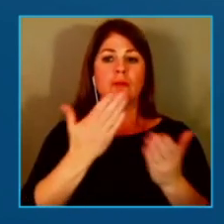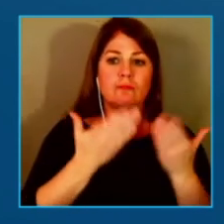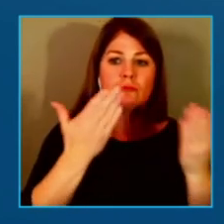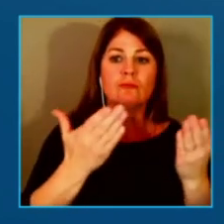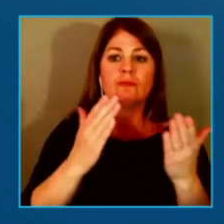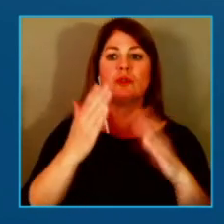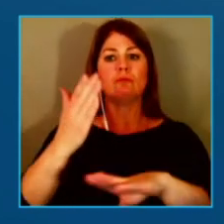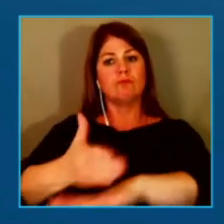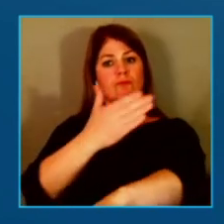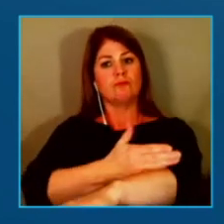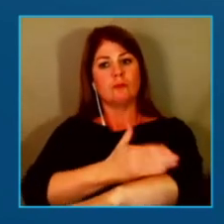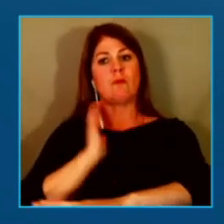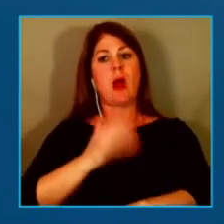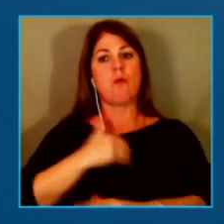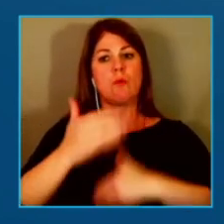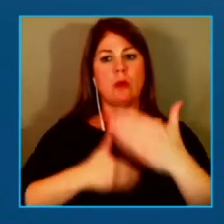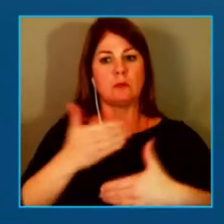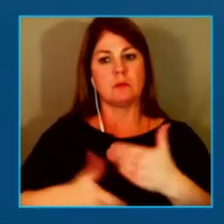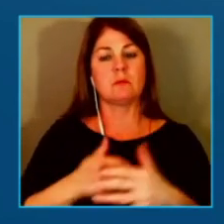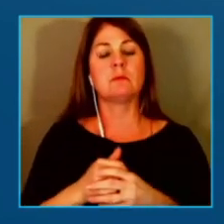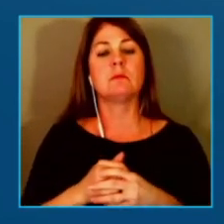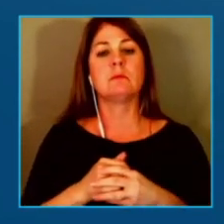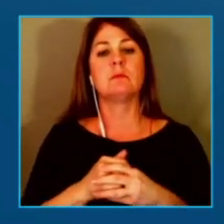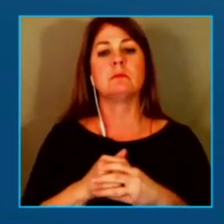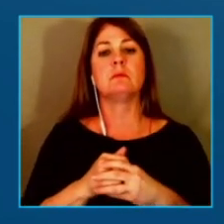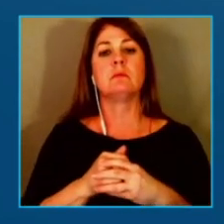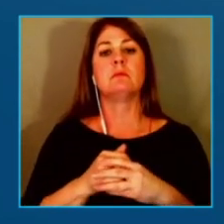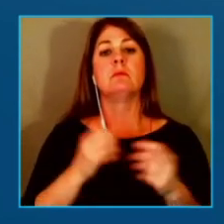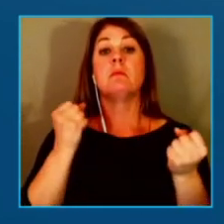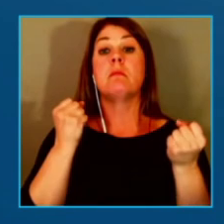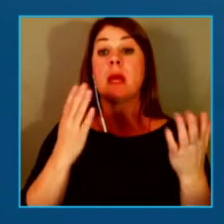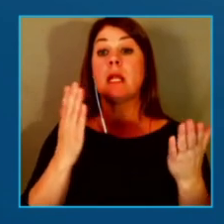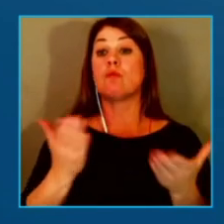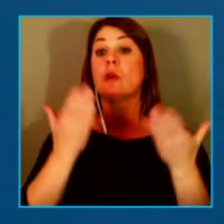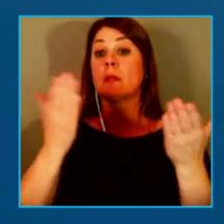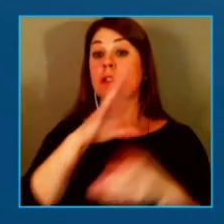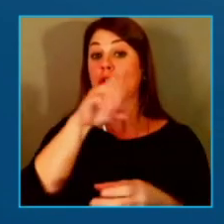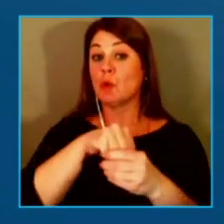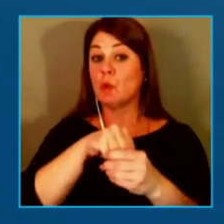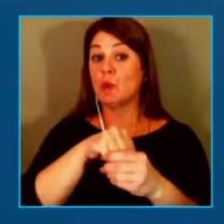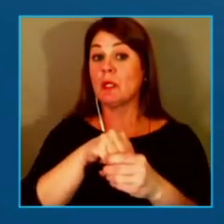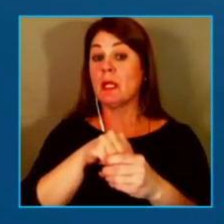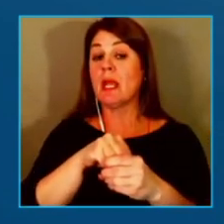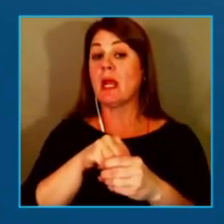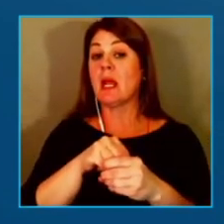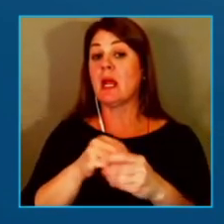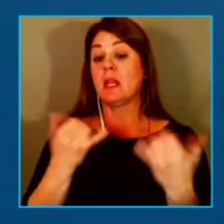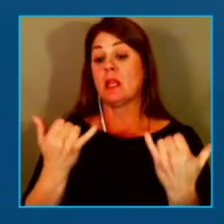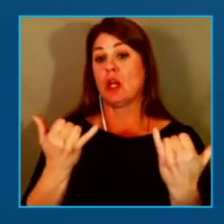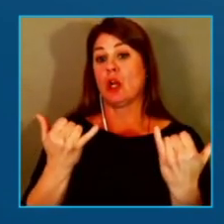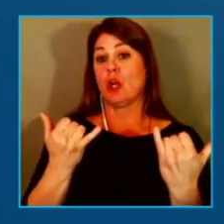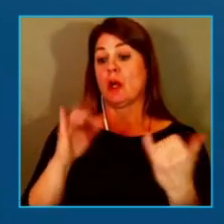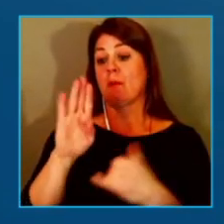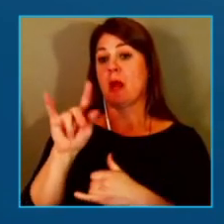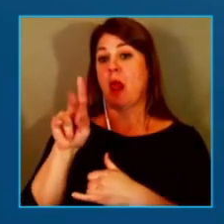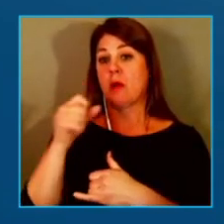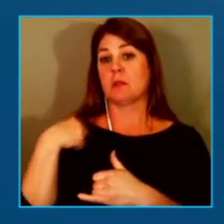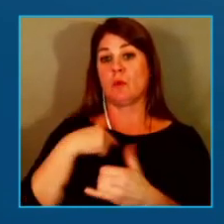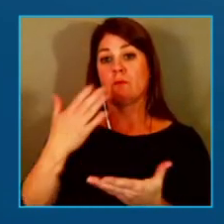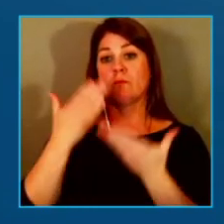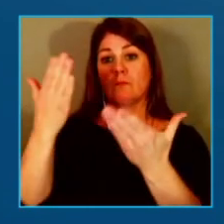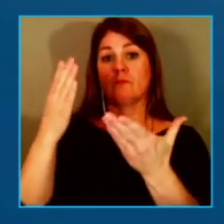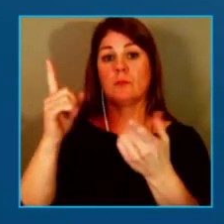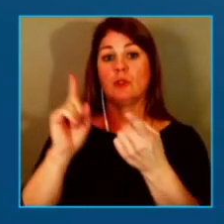our party processes. Many of their recommendations are included in the updated bylaws that were submitted to the